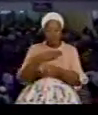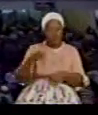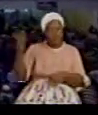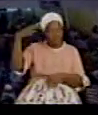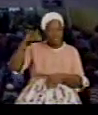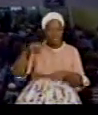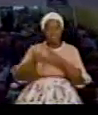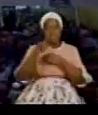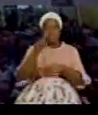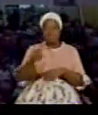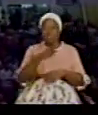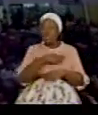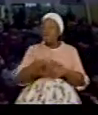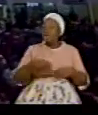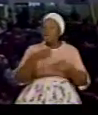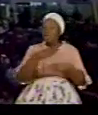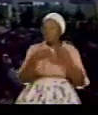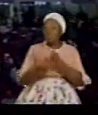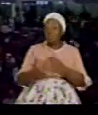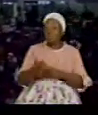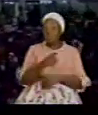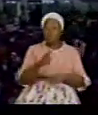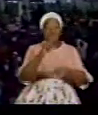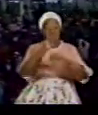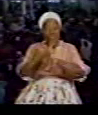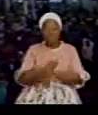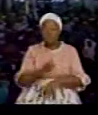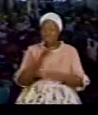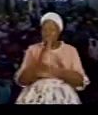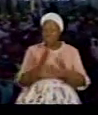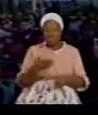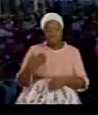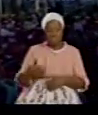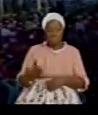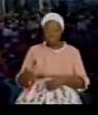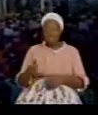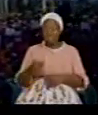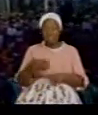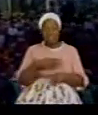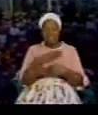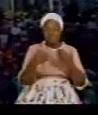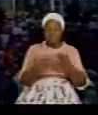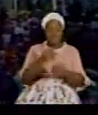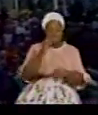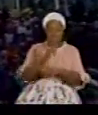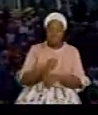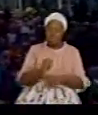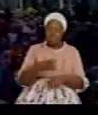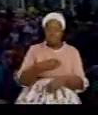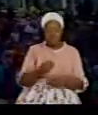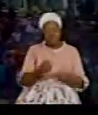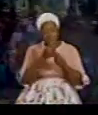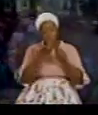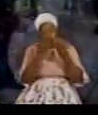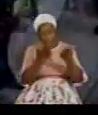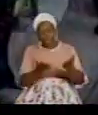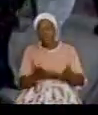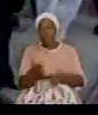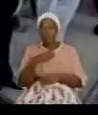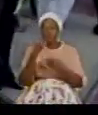you, and all those traditional things and traditional opinions,